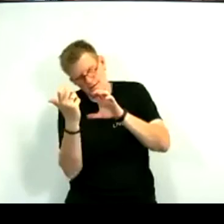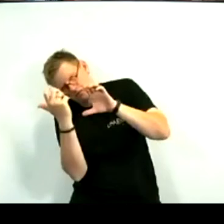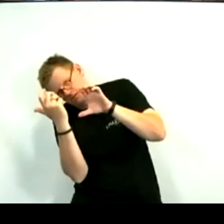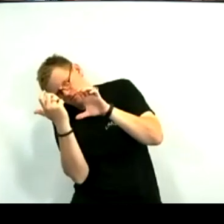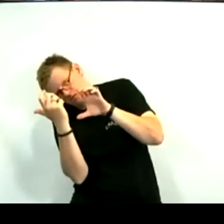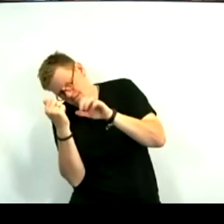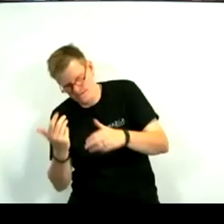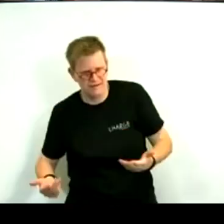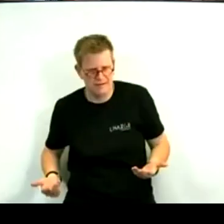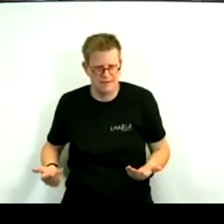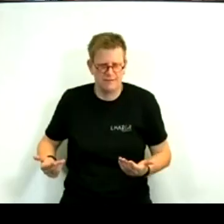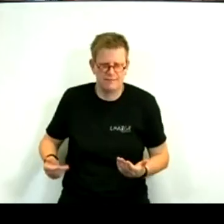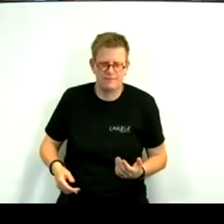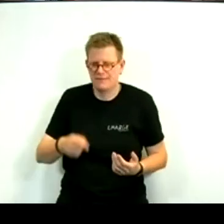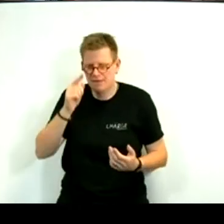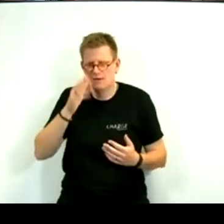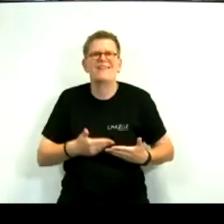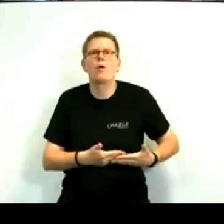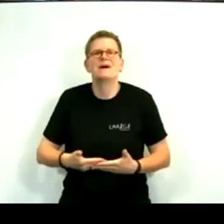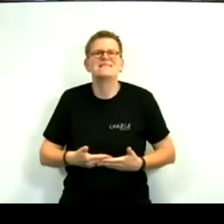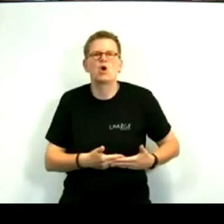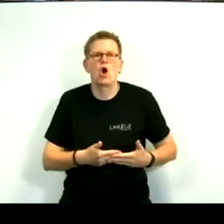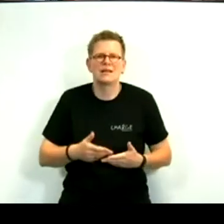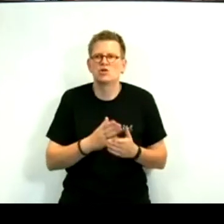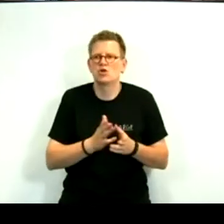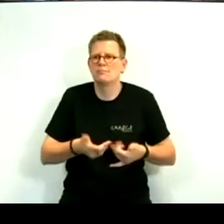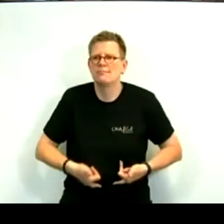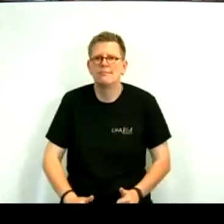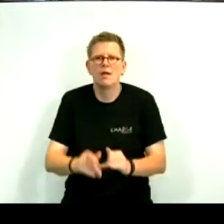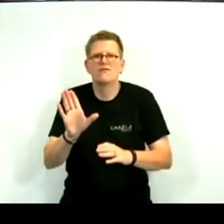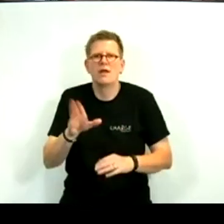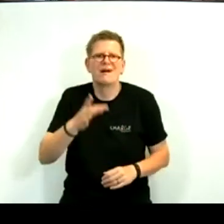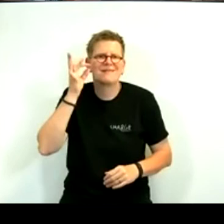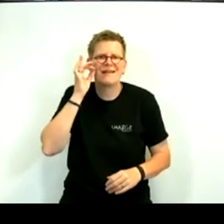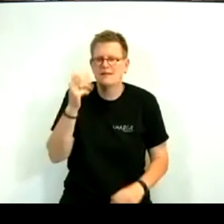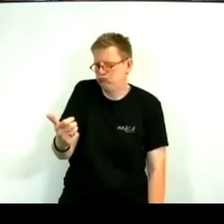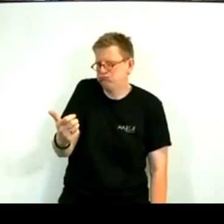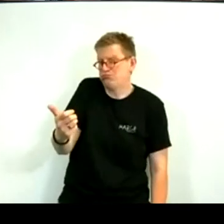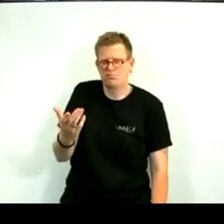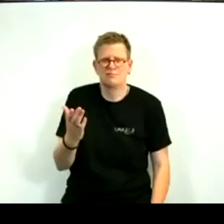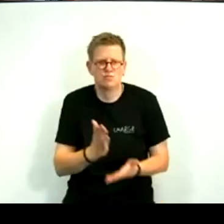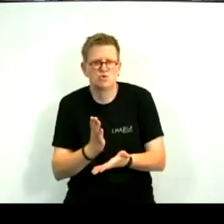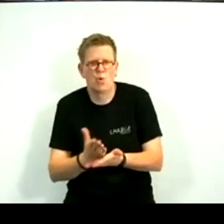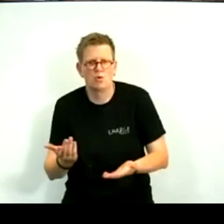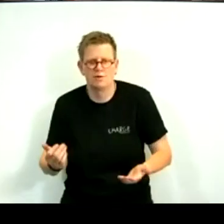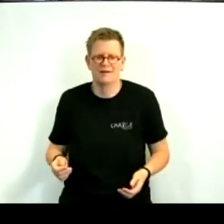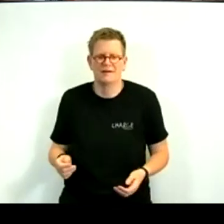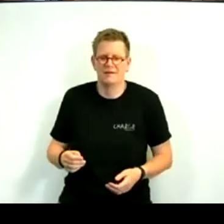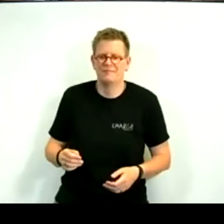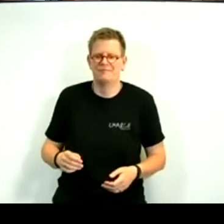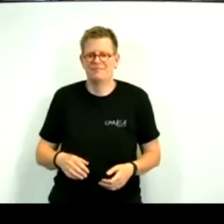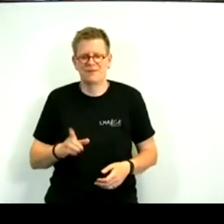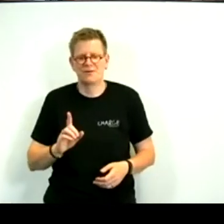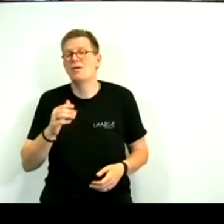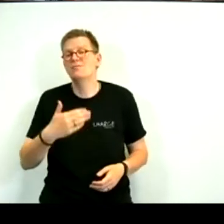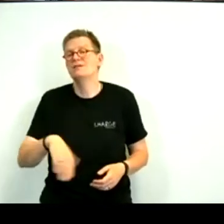think. And she sent me the photo and she said she listened to me talking about this at 4 o'clock. And 3